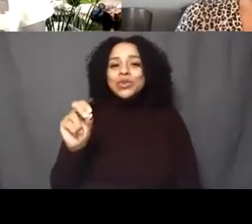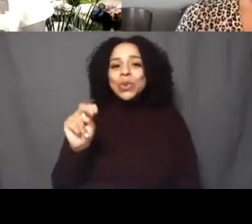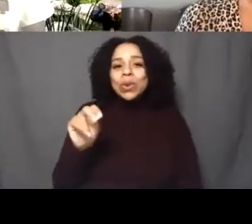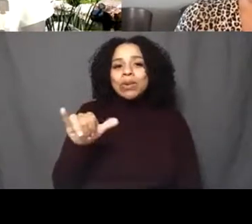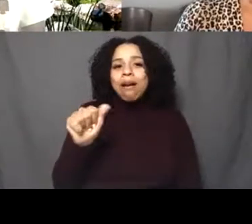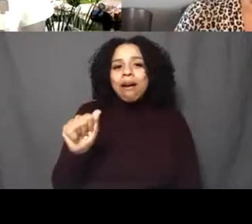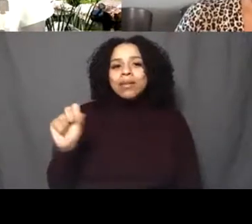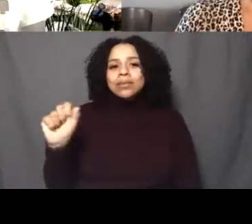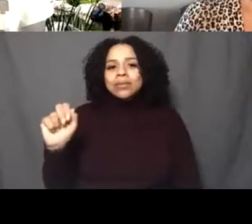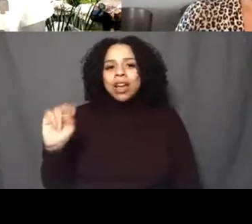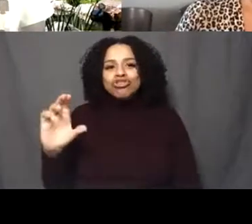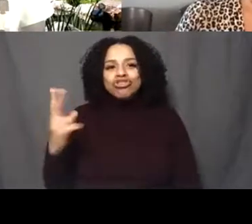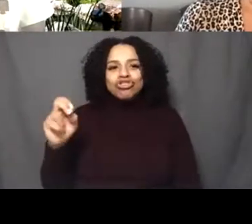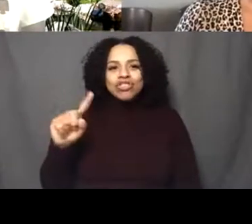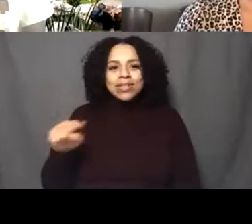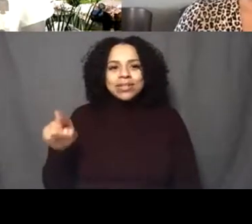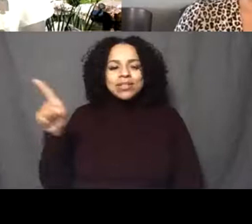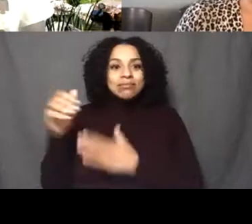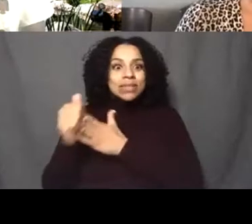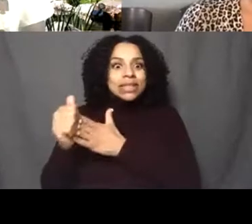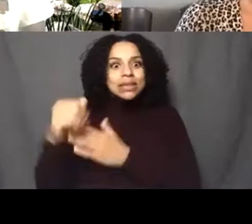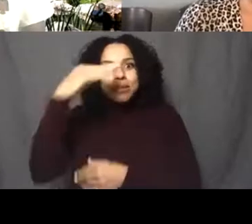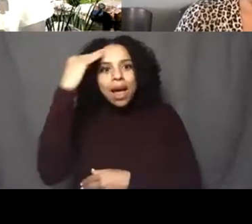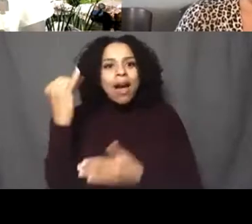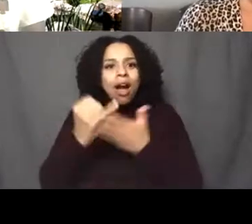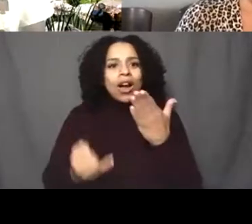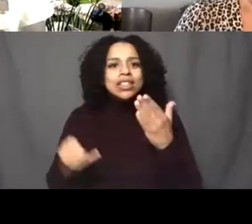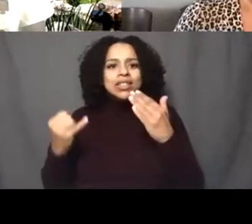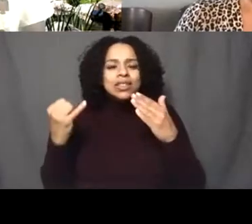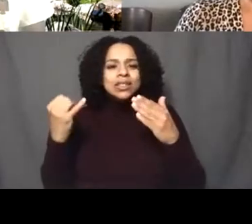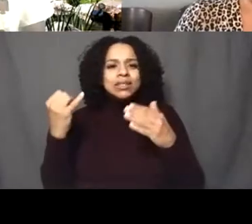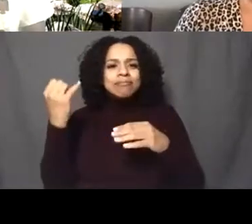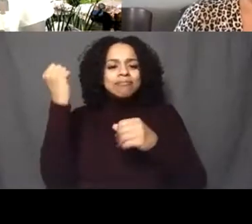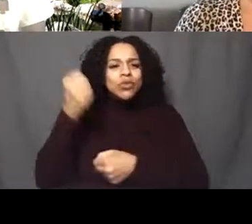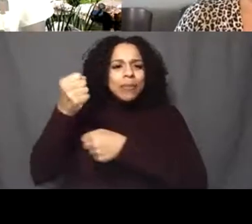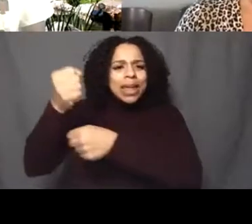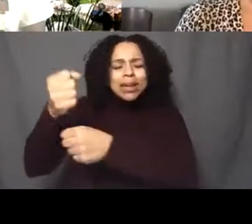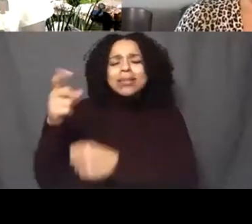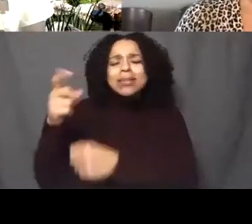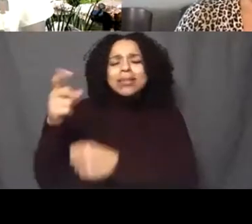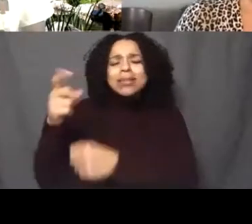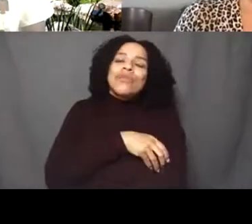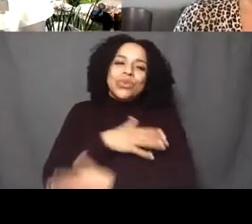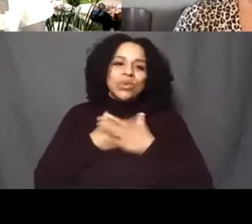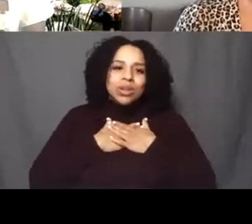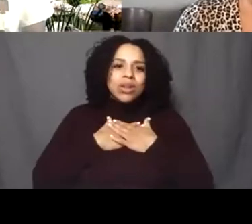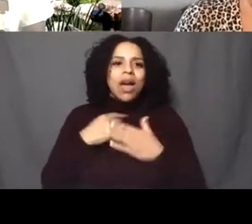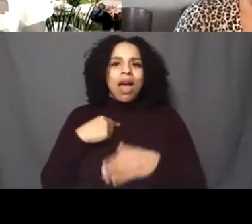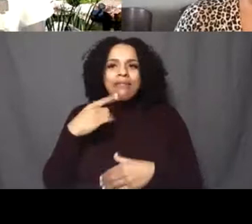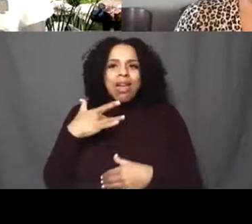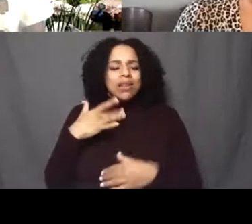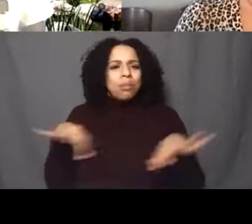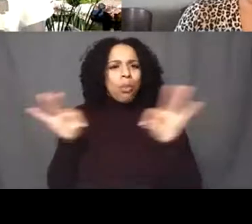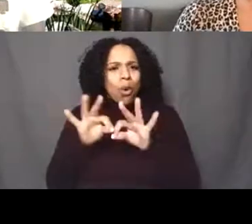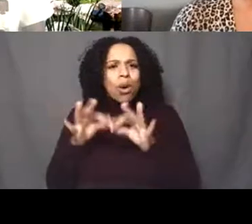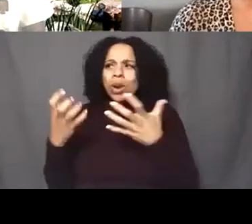she was a leader of the Black Arts Movement. She's just so powerful. And I felt it was important to include some of those